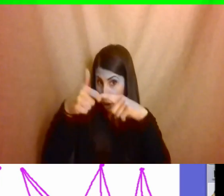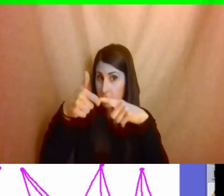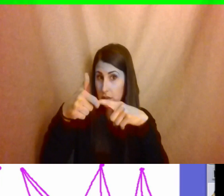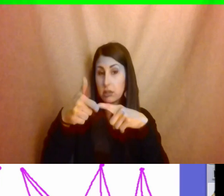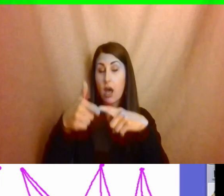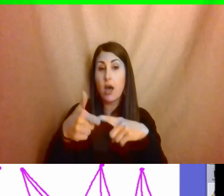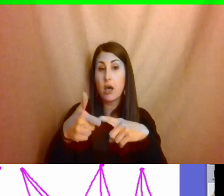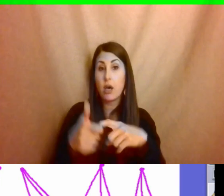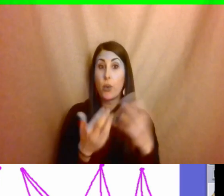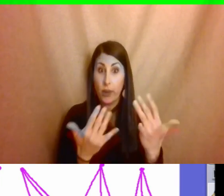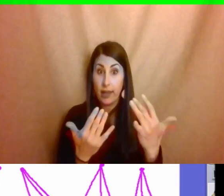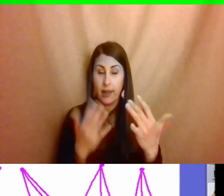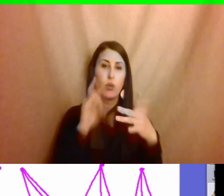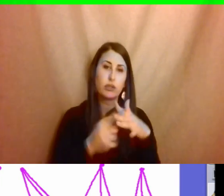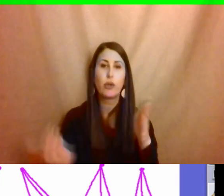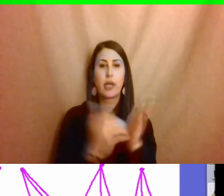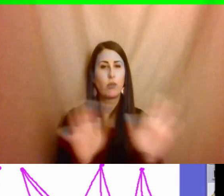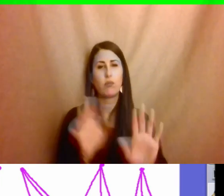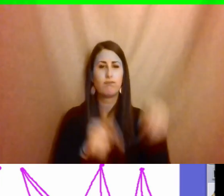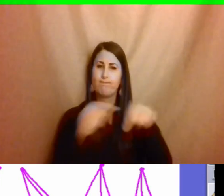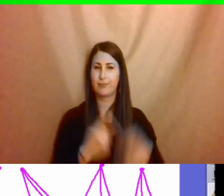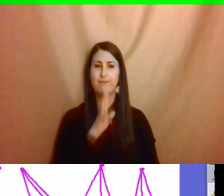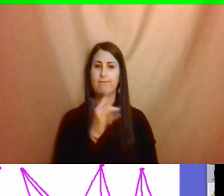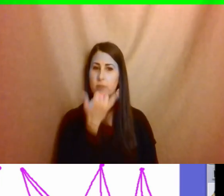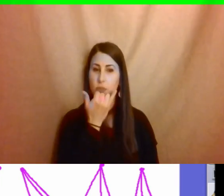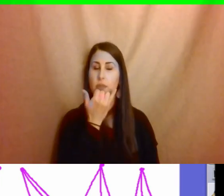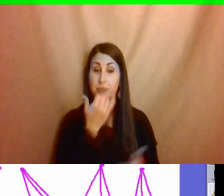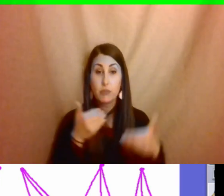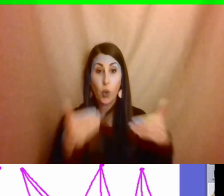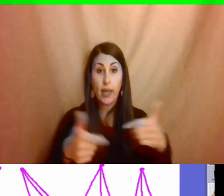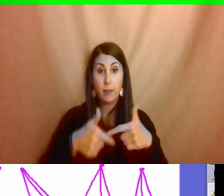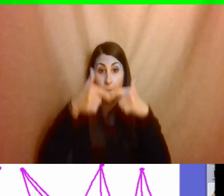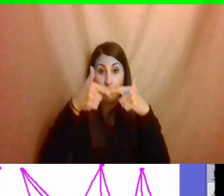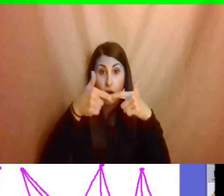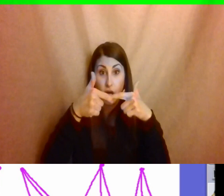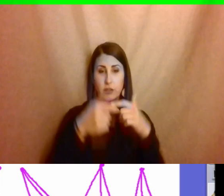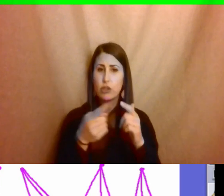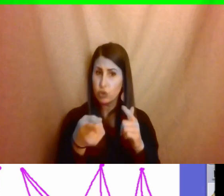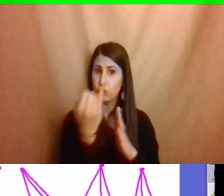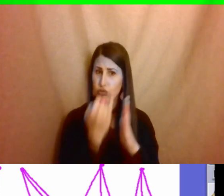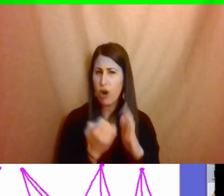and pause this, draw like 3 or 4 more, and then come back to this slide.